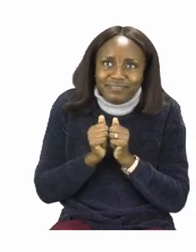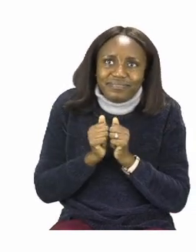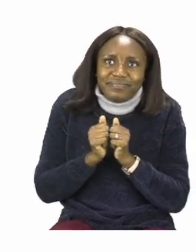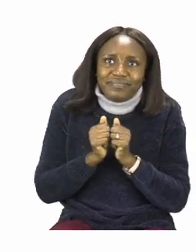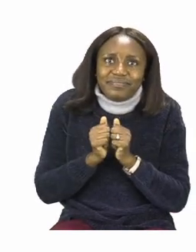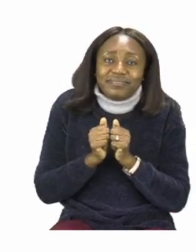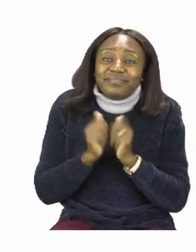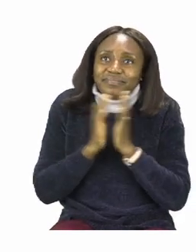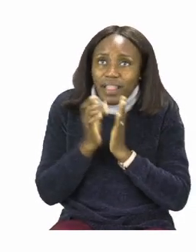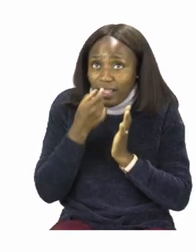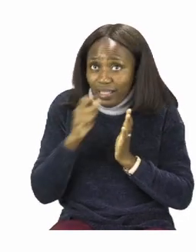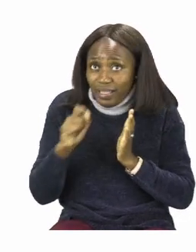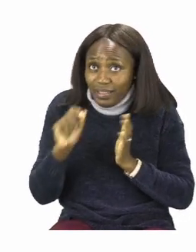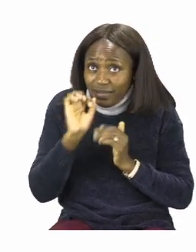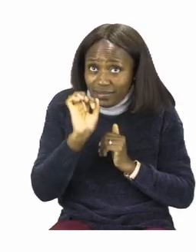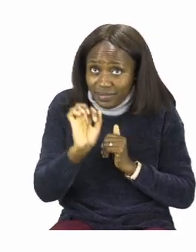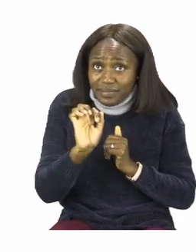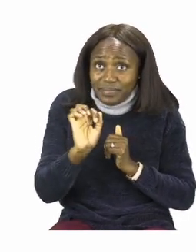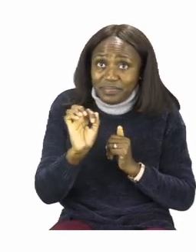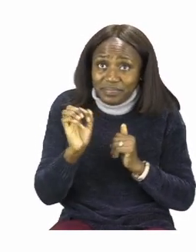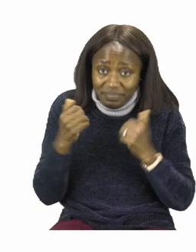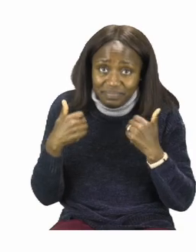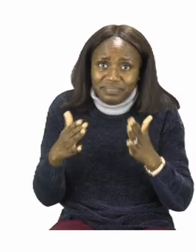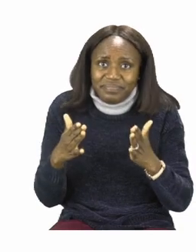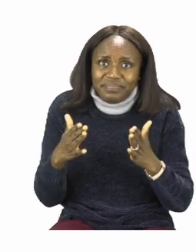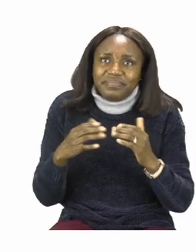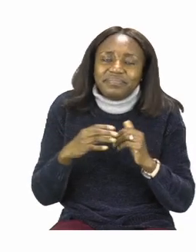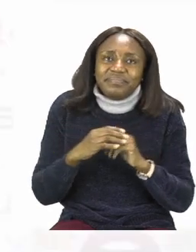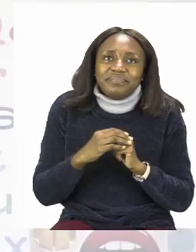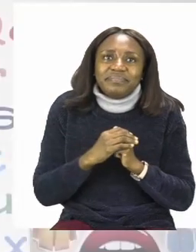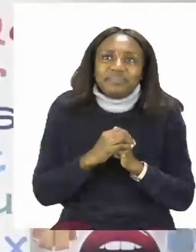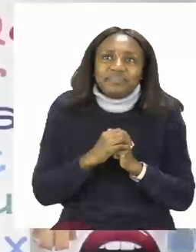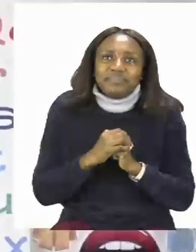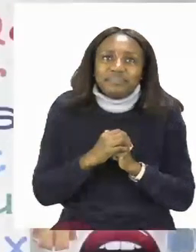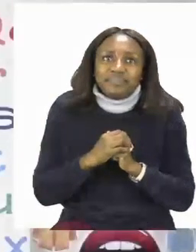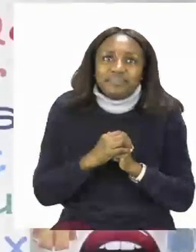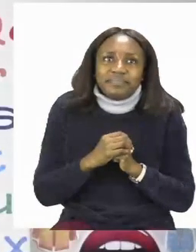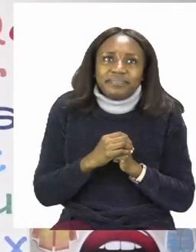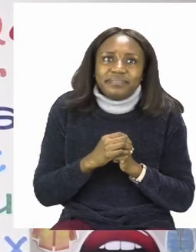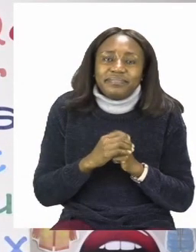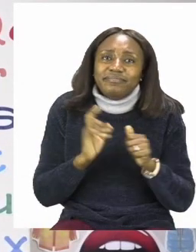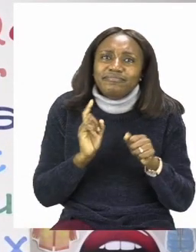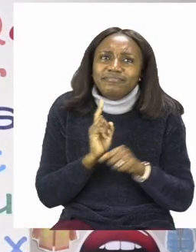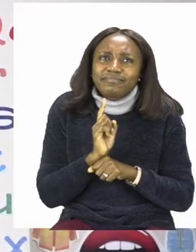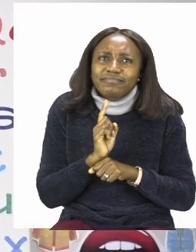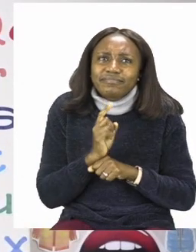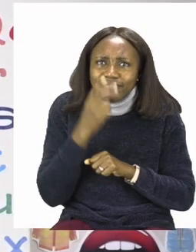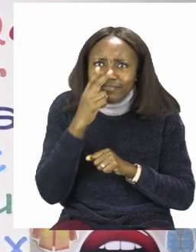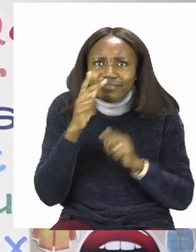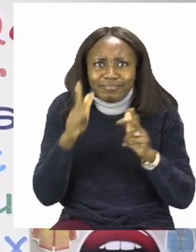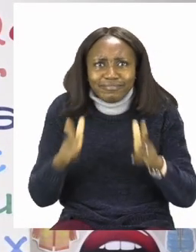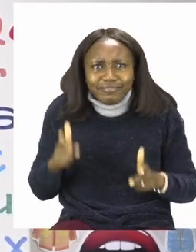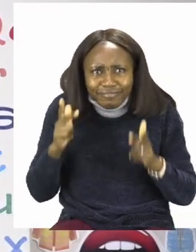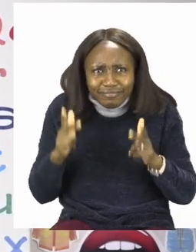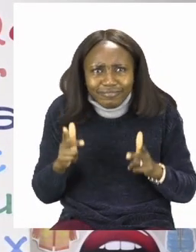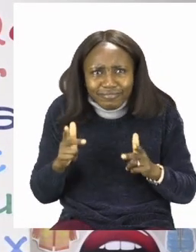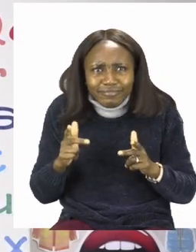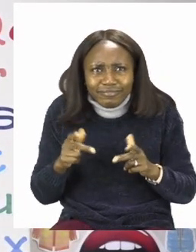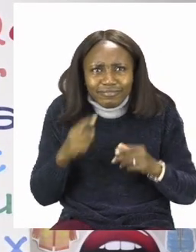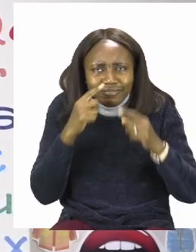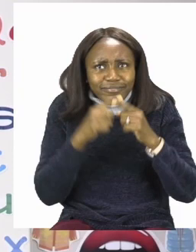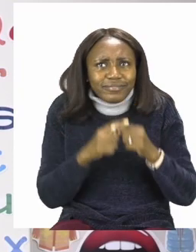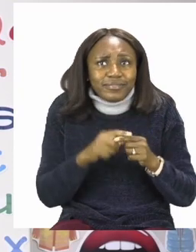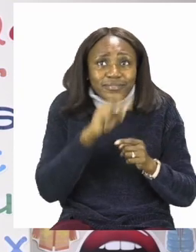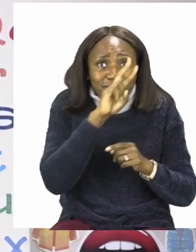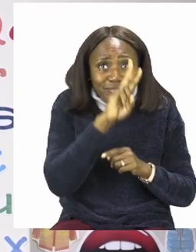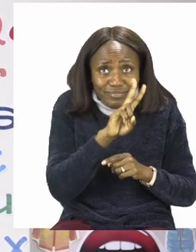your pencil and let's take a look at the board. We're going to start our train the same place where it says